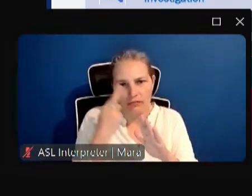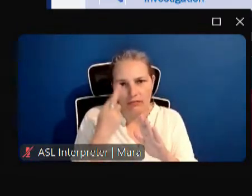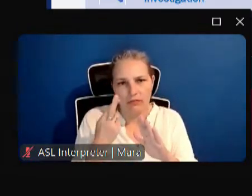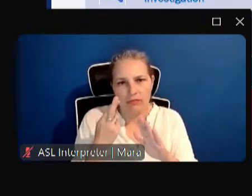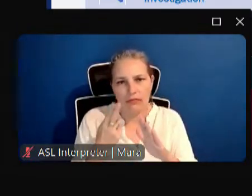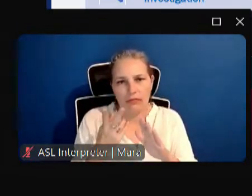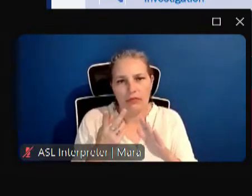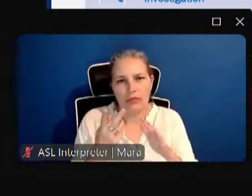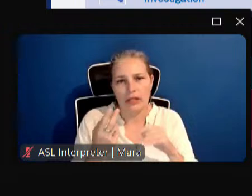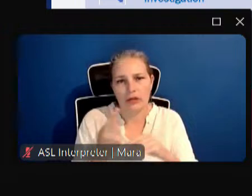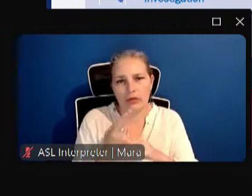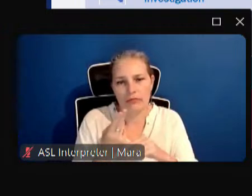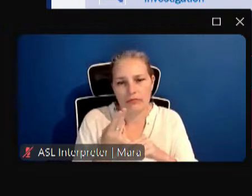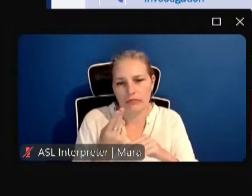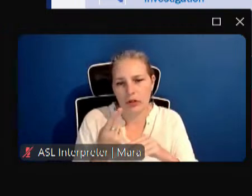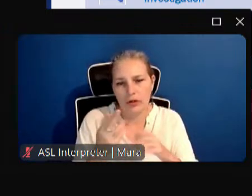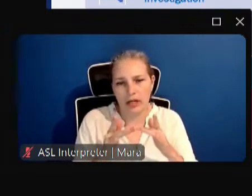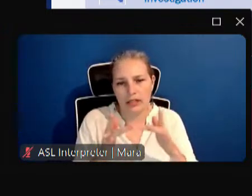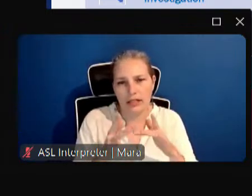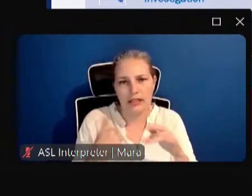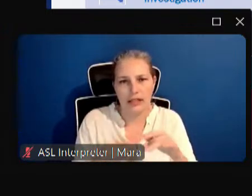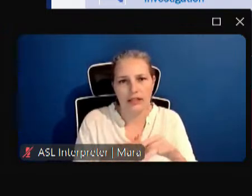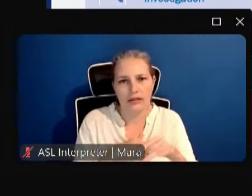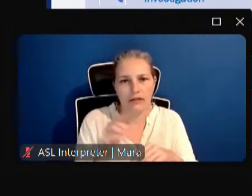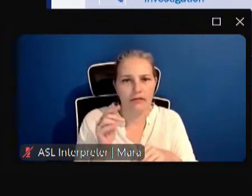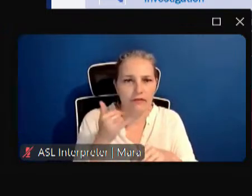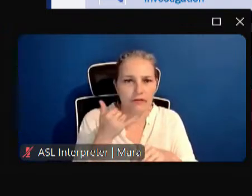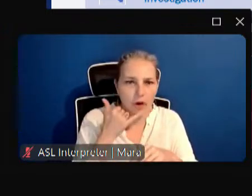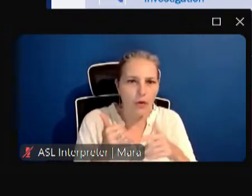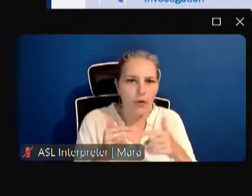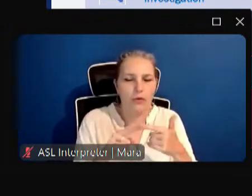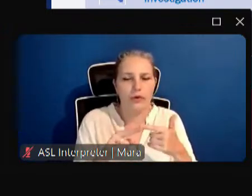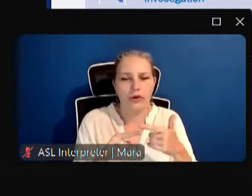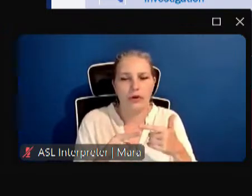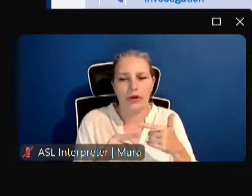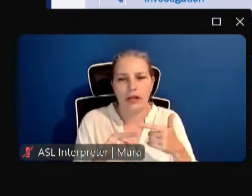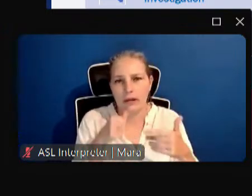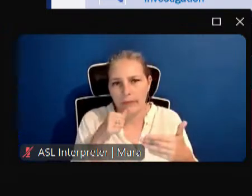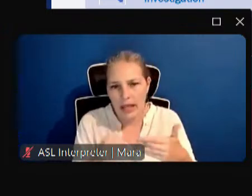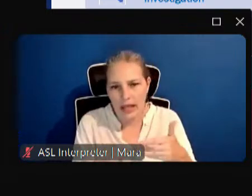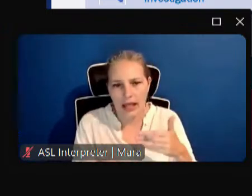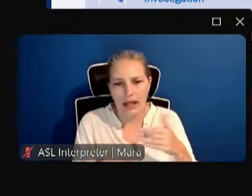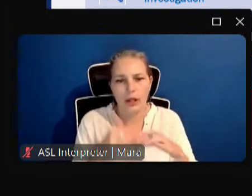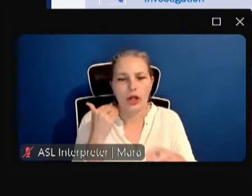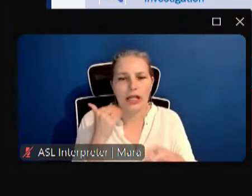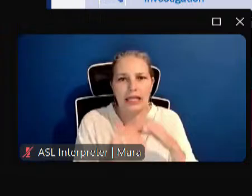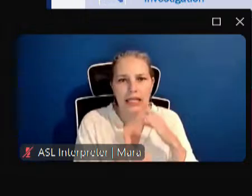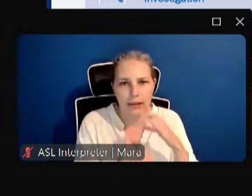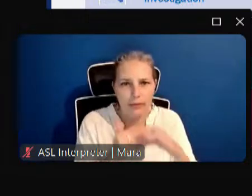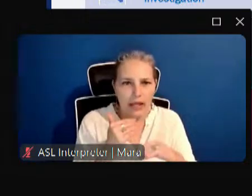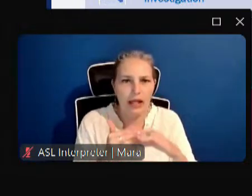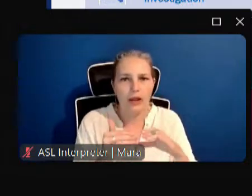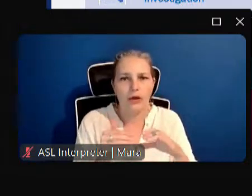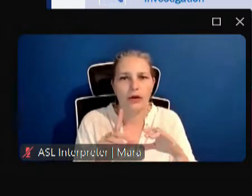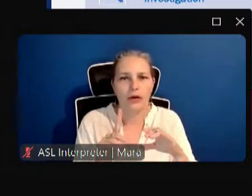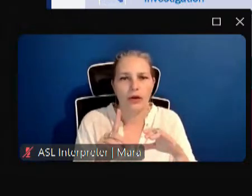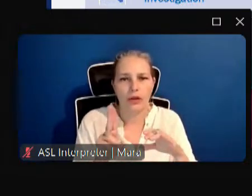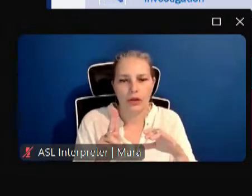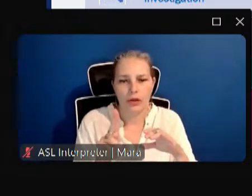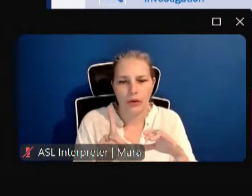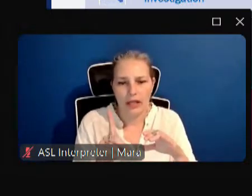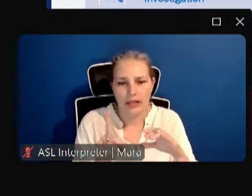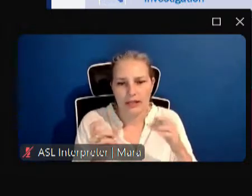US mail, or on our website. And as I mentioned earlier, I'm not sure if I was audible, but